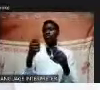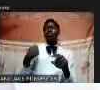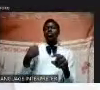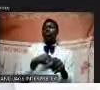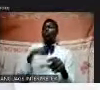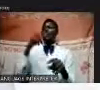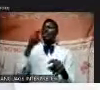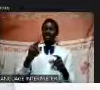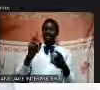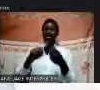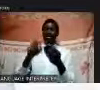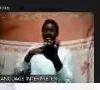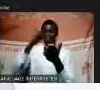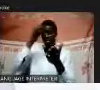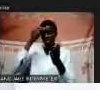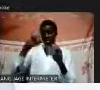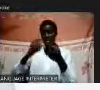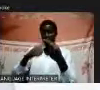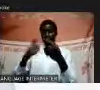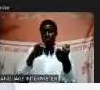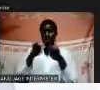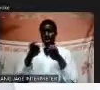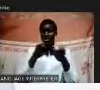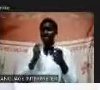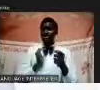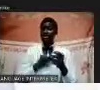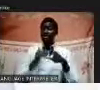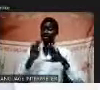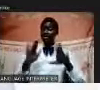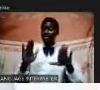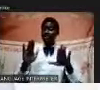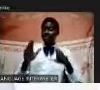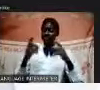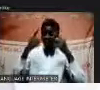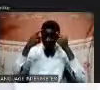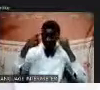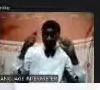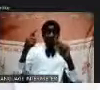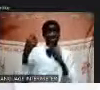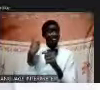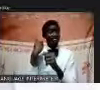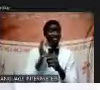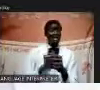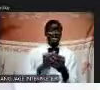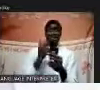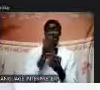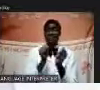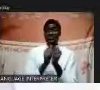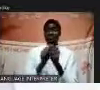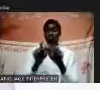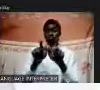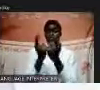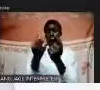our children effectively. I spoke to a group of mothers recently, and all the mothers that came to me, they